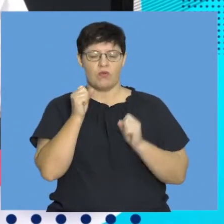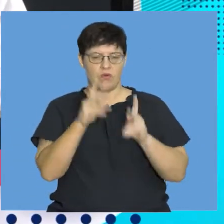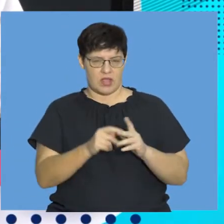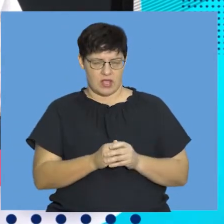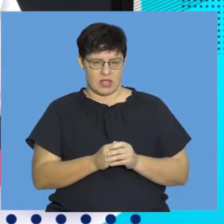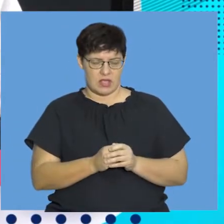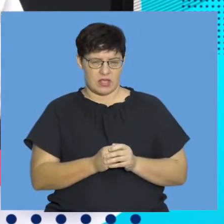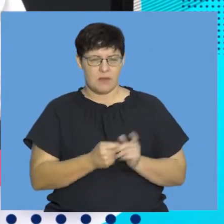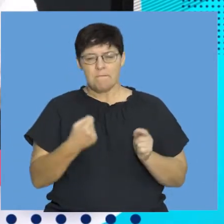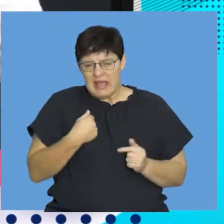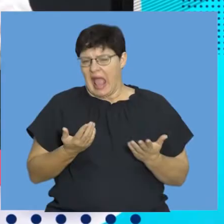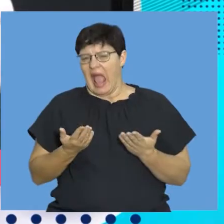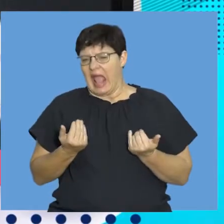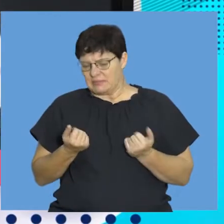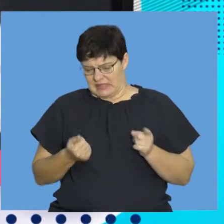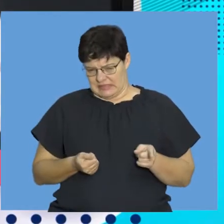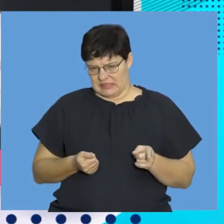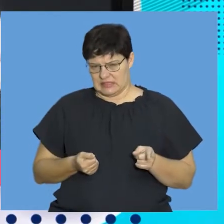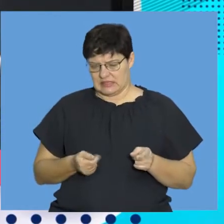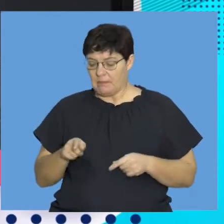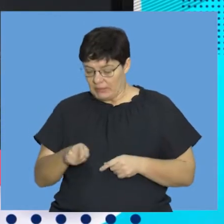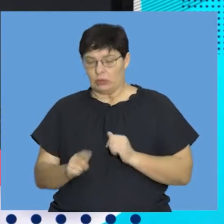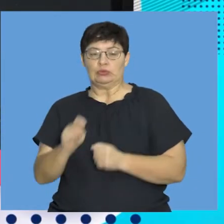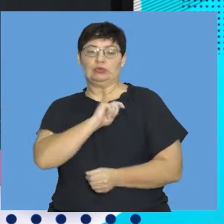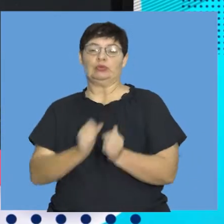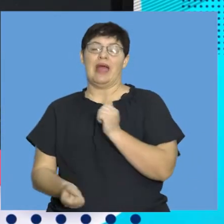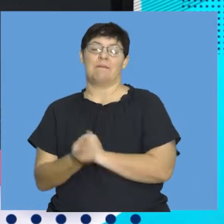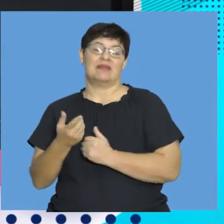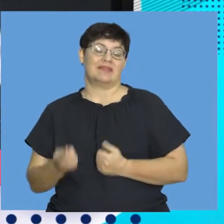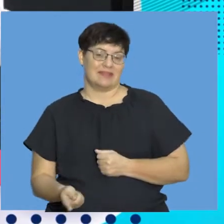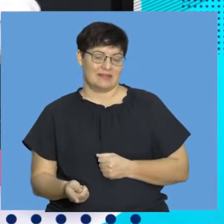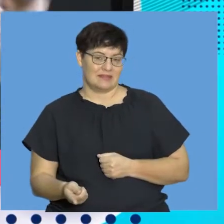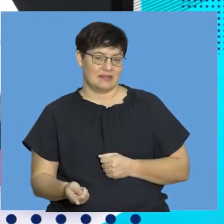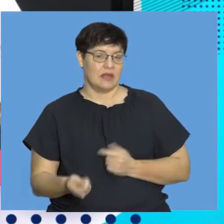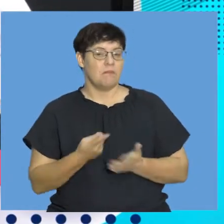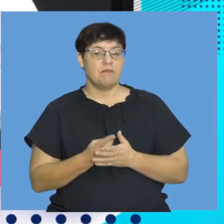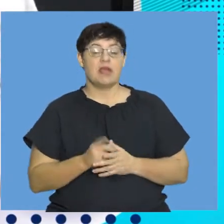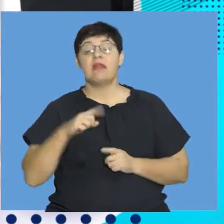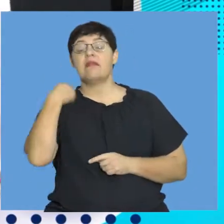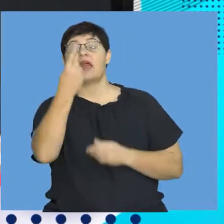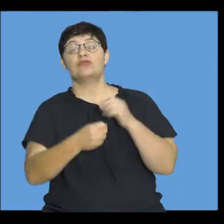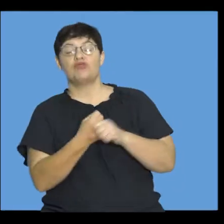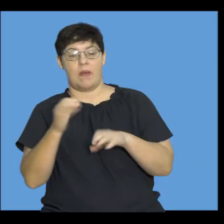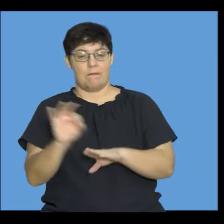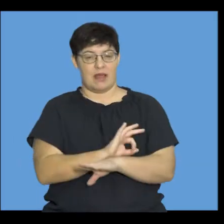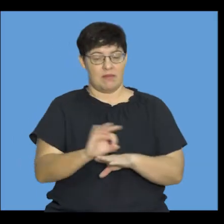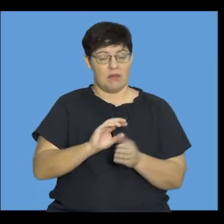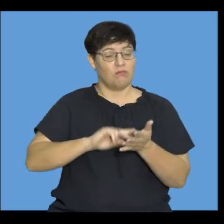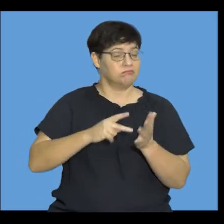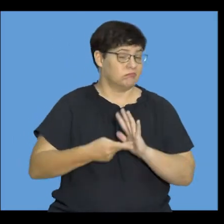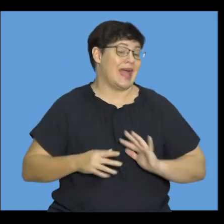I expected, this is what actually happened, how do I plan ahead for the next year? So,